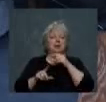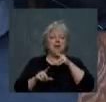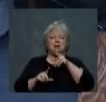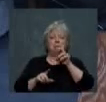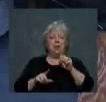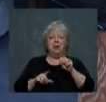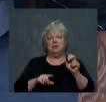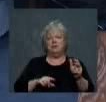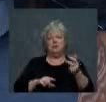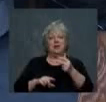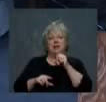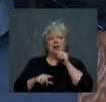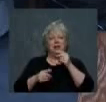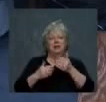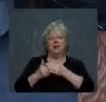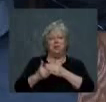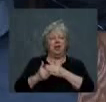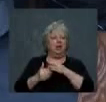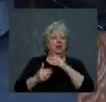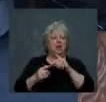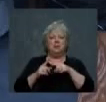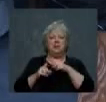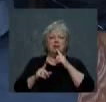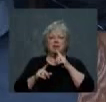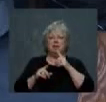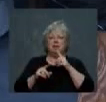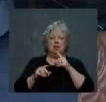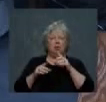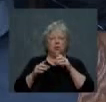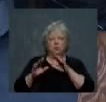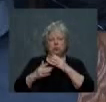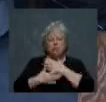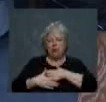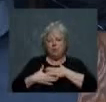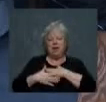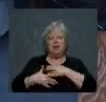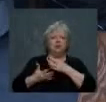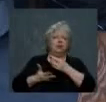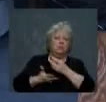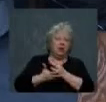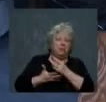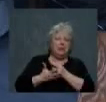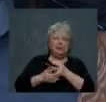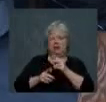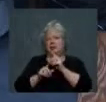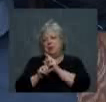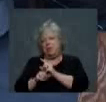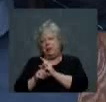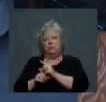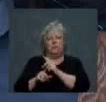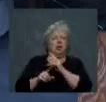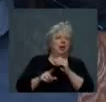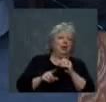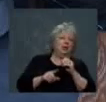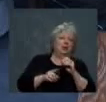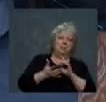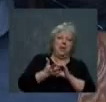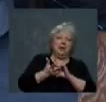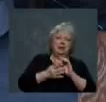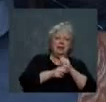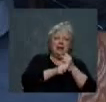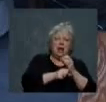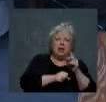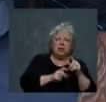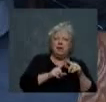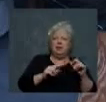record storage, medicine lockup, mentoring, recreation, or rehabilitation. The building does not have